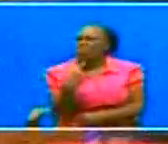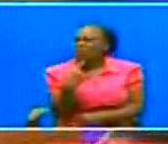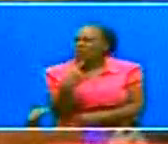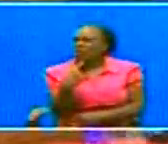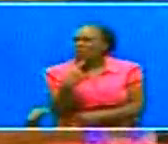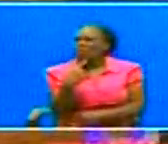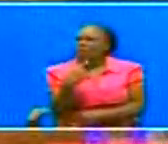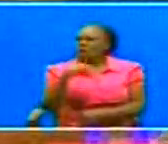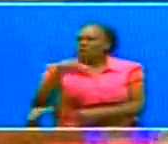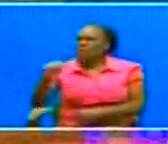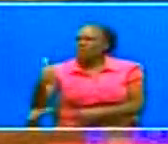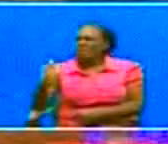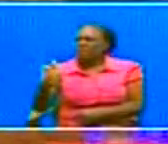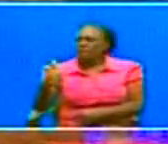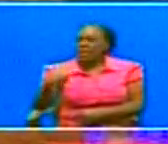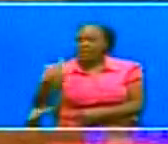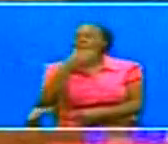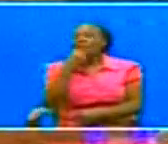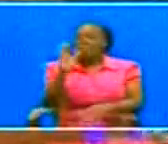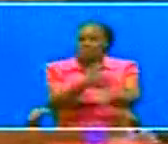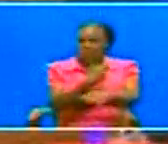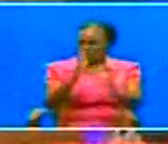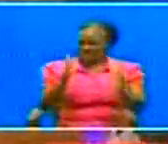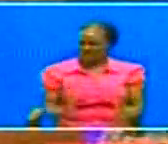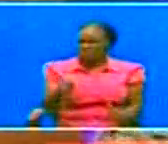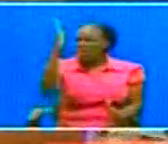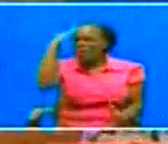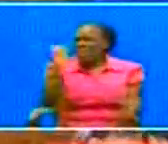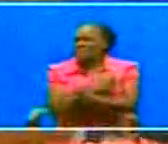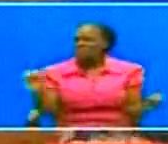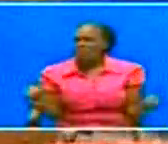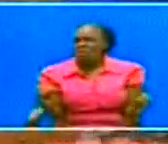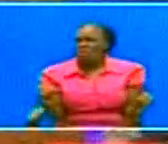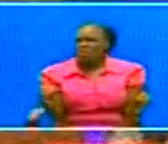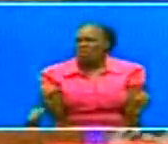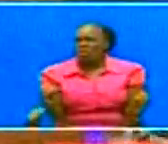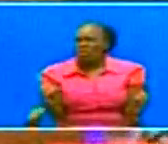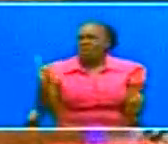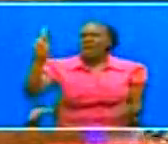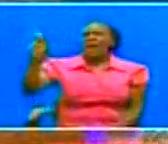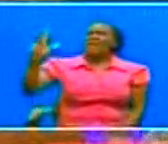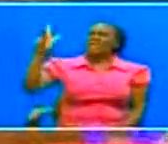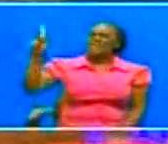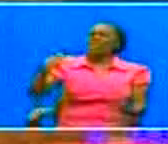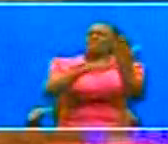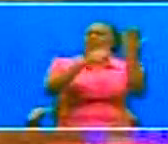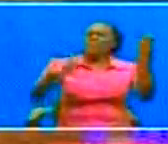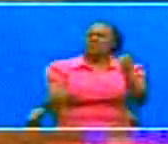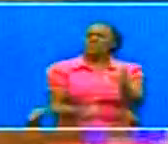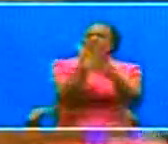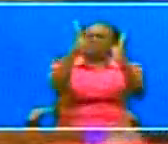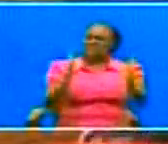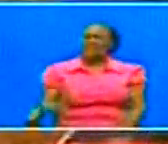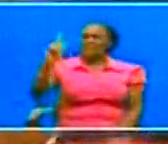Robert Kamanzi, the big... Come on. Go on. RK is one of the biggest producers in